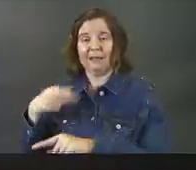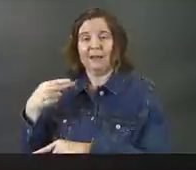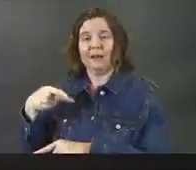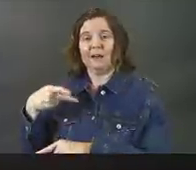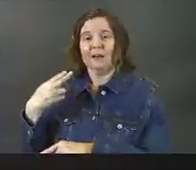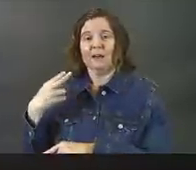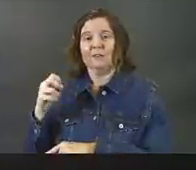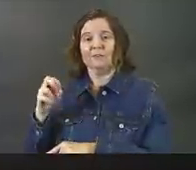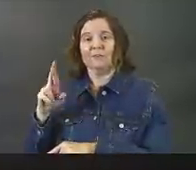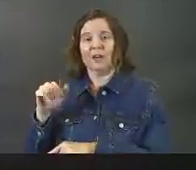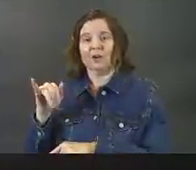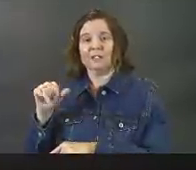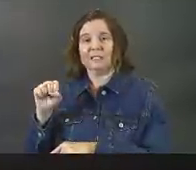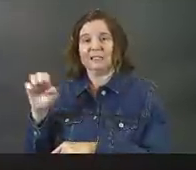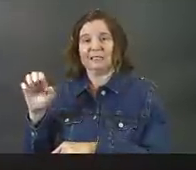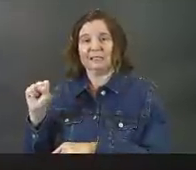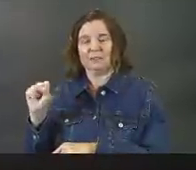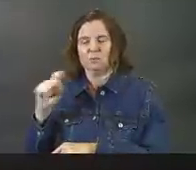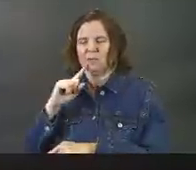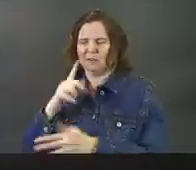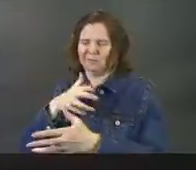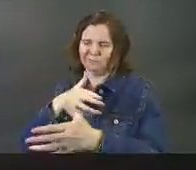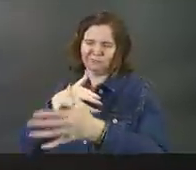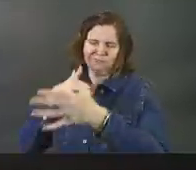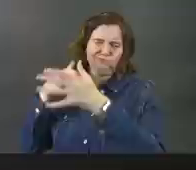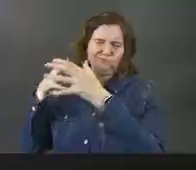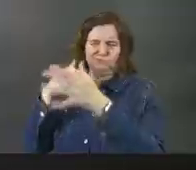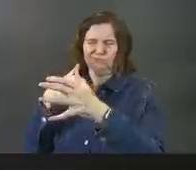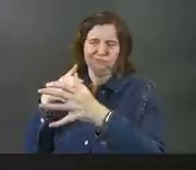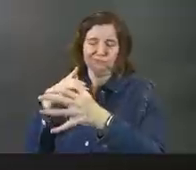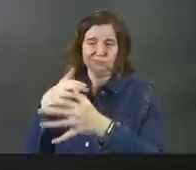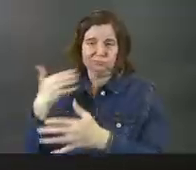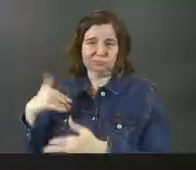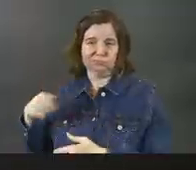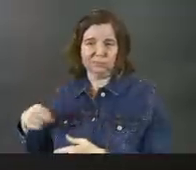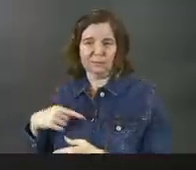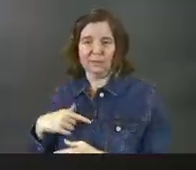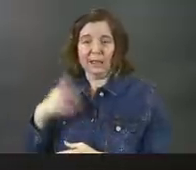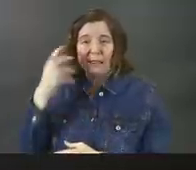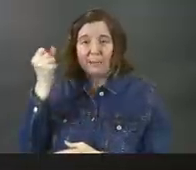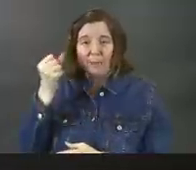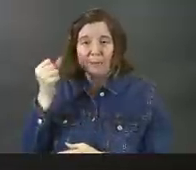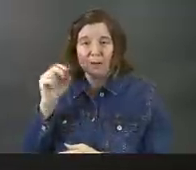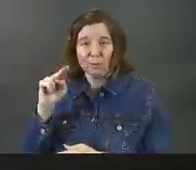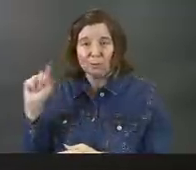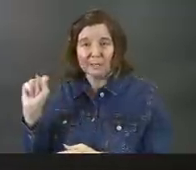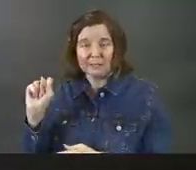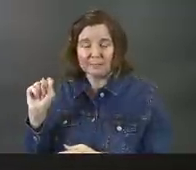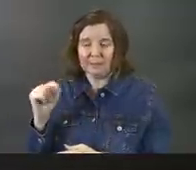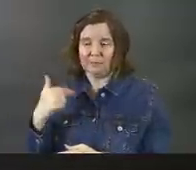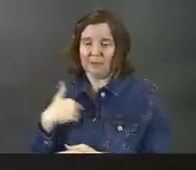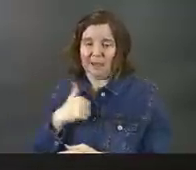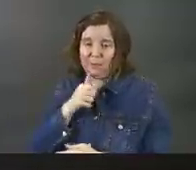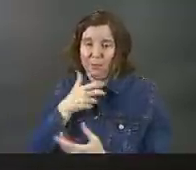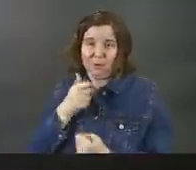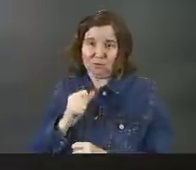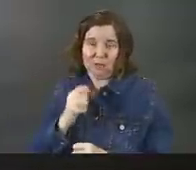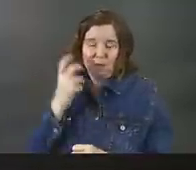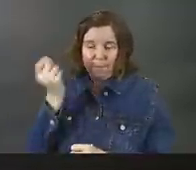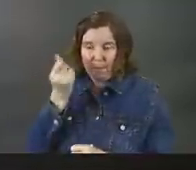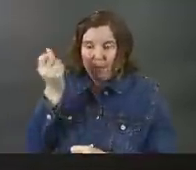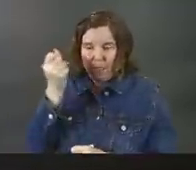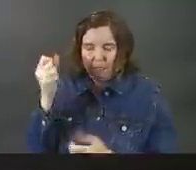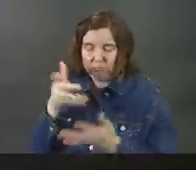Pharisees, right? Super educated, memorized the New Testament, okay? That's a lot of memory, okay? I wouldn't ever want to try. So